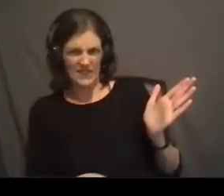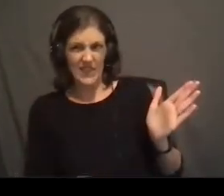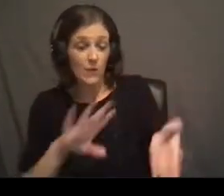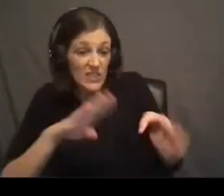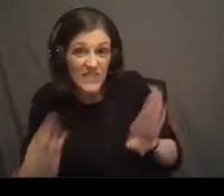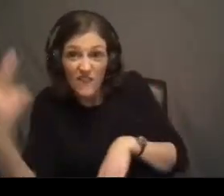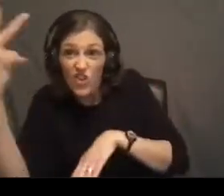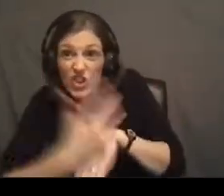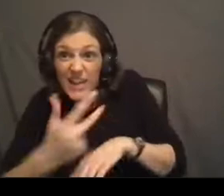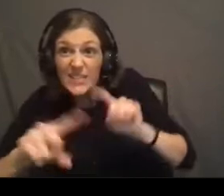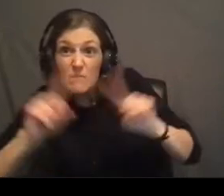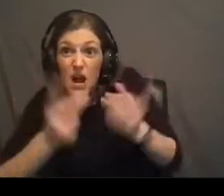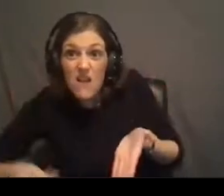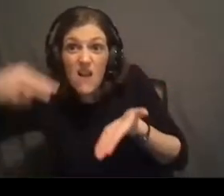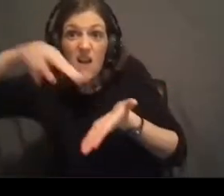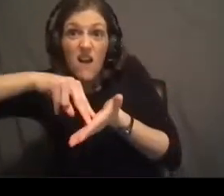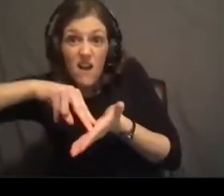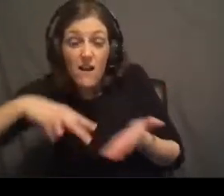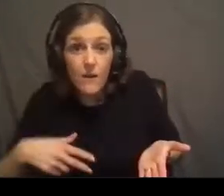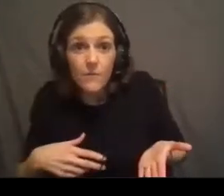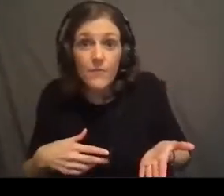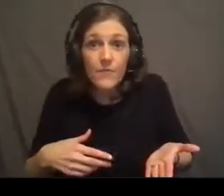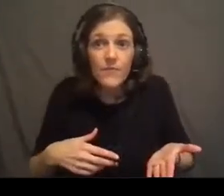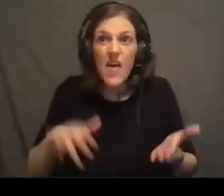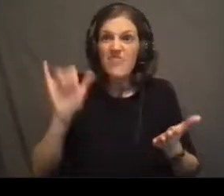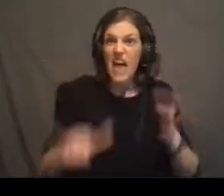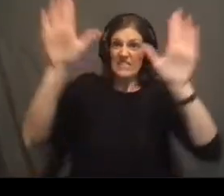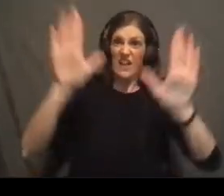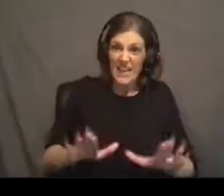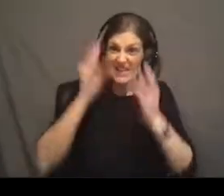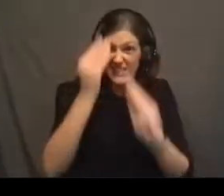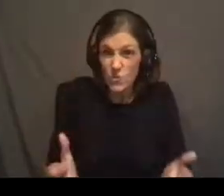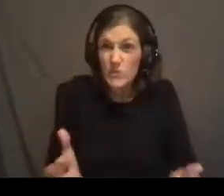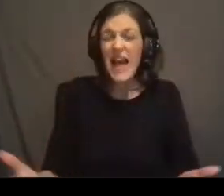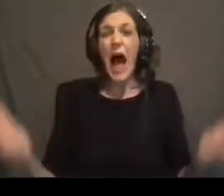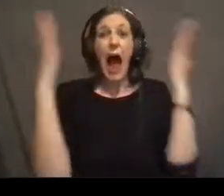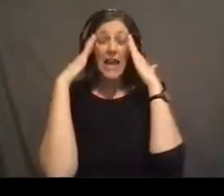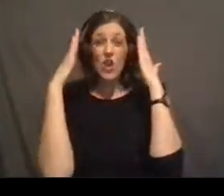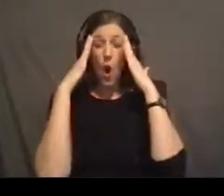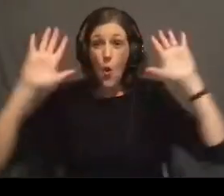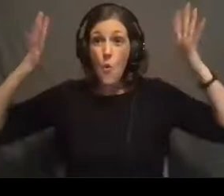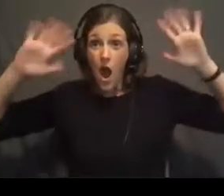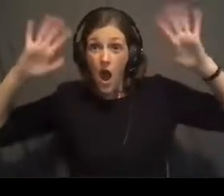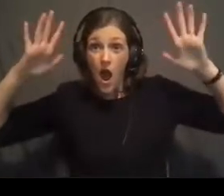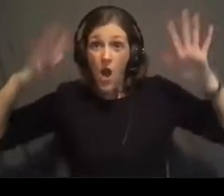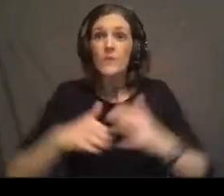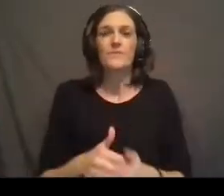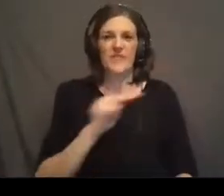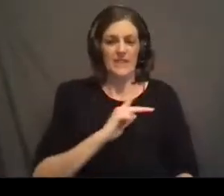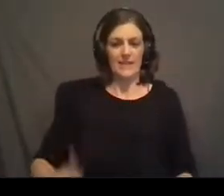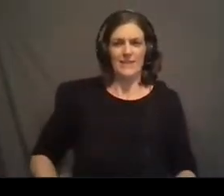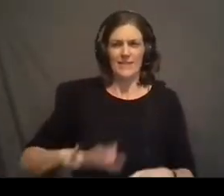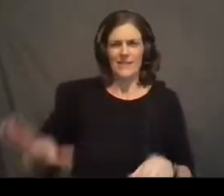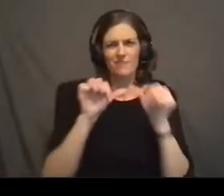for 3 days, but he rose from the dead. This is fantastic news. I know. His kingdom exists